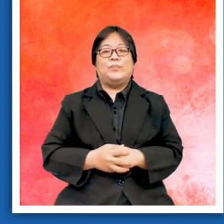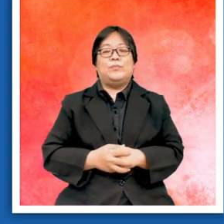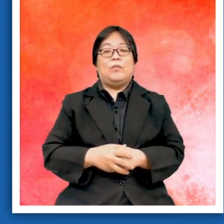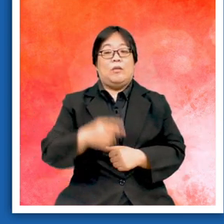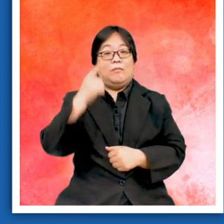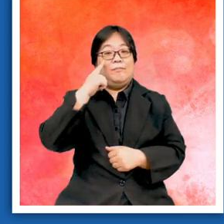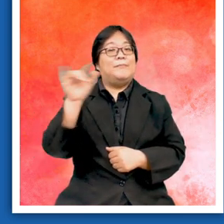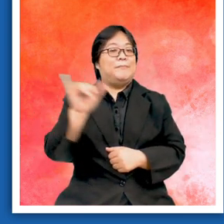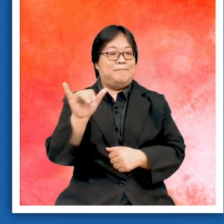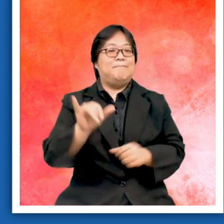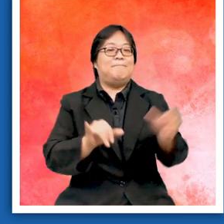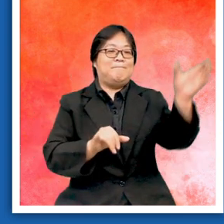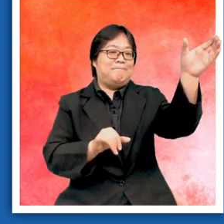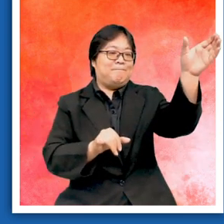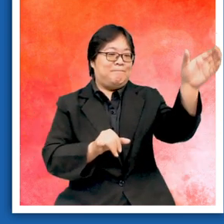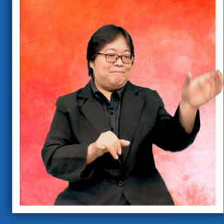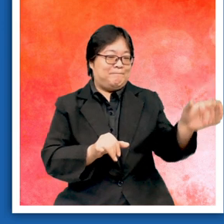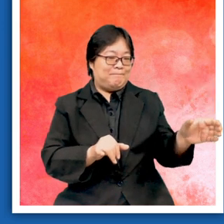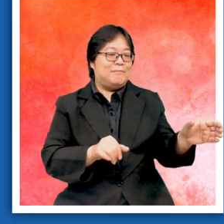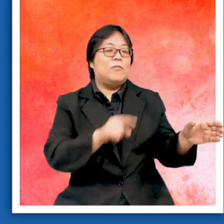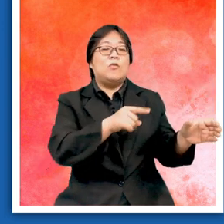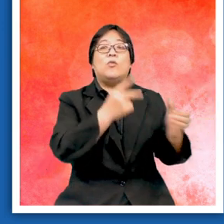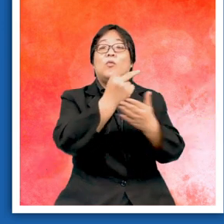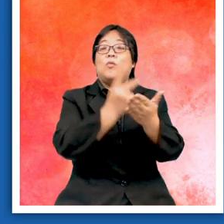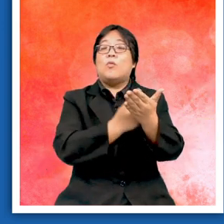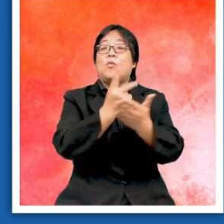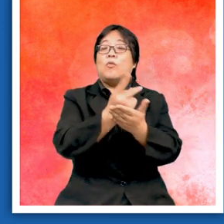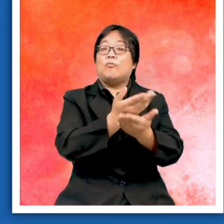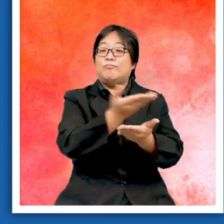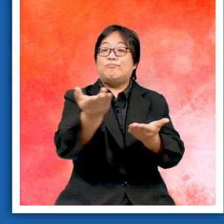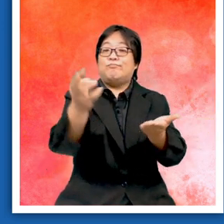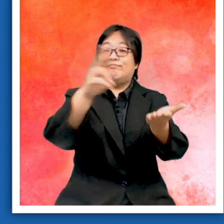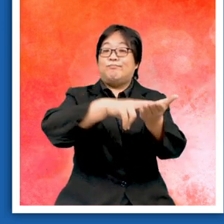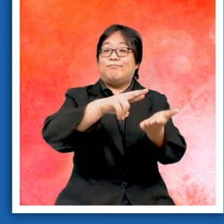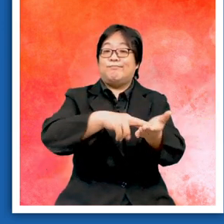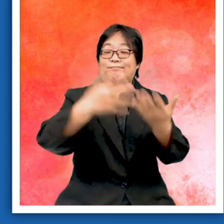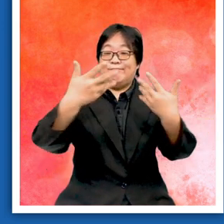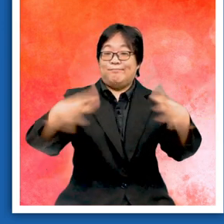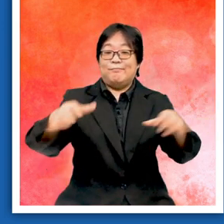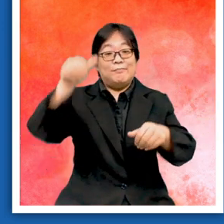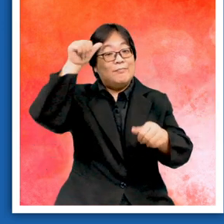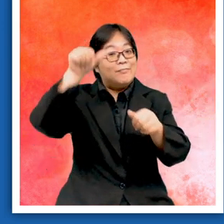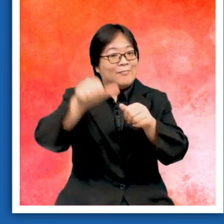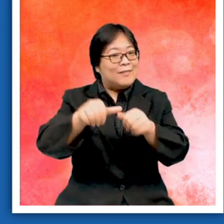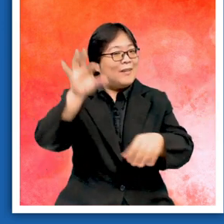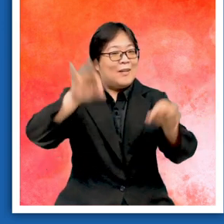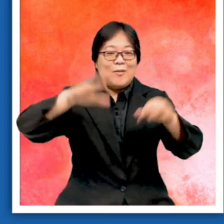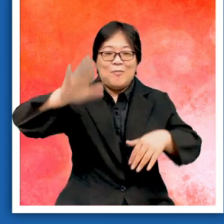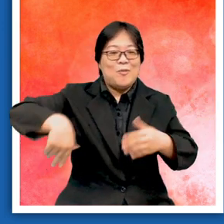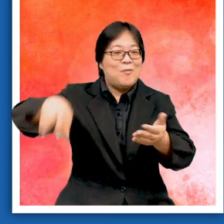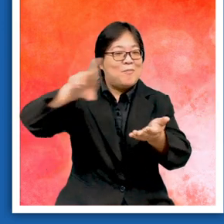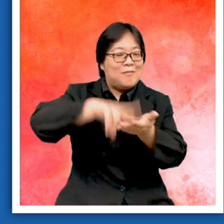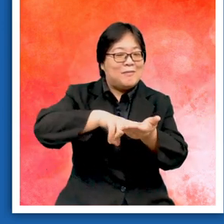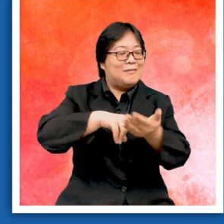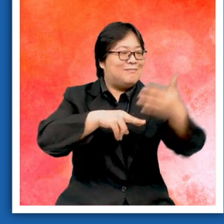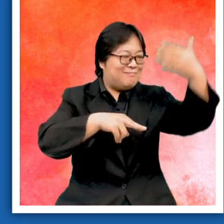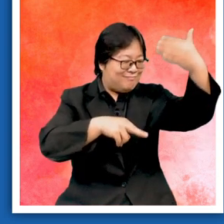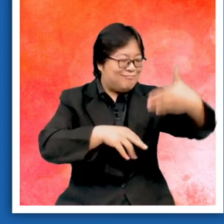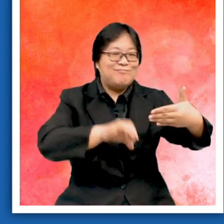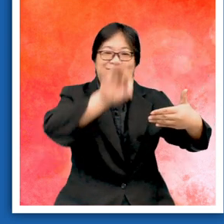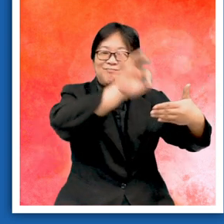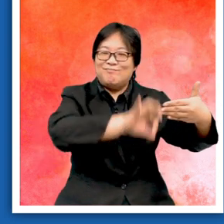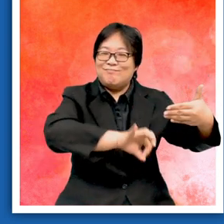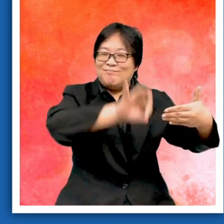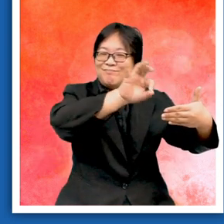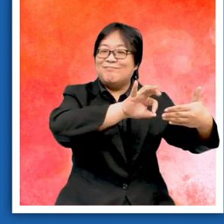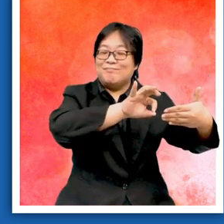you will see a list of the courses that you have registered. Remember, if you are not yet registered, you might not able to see